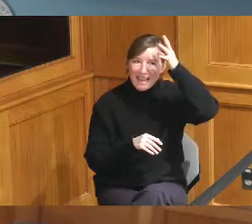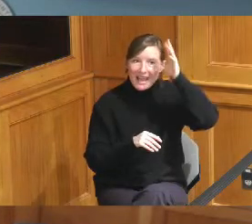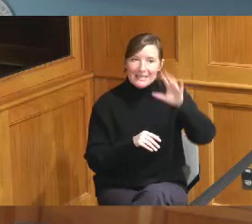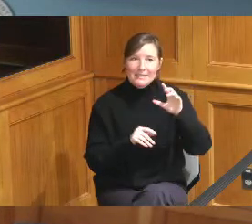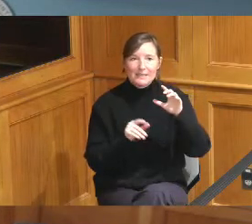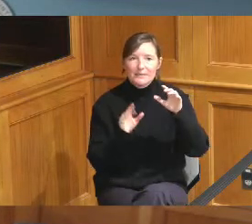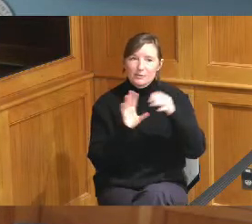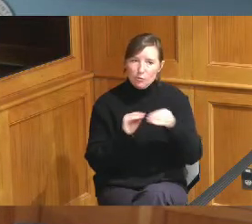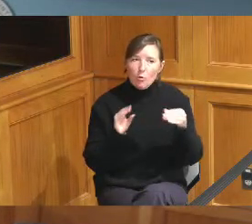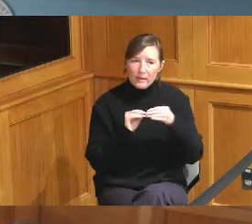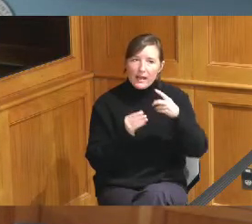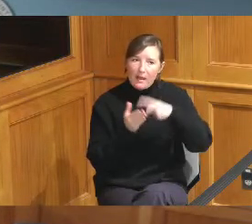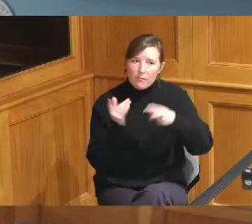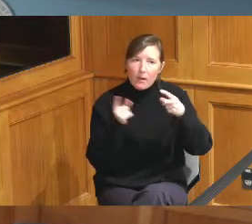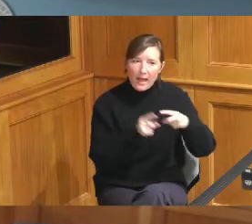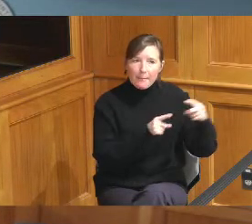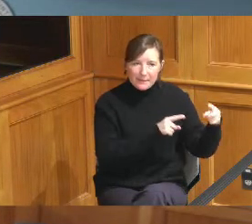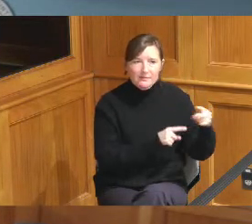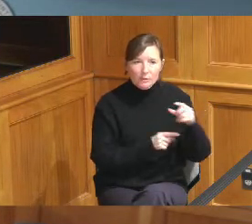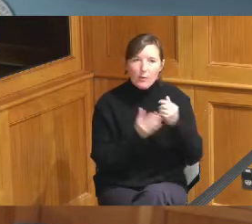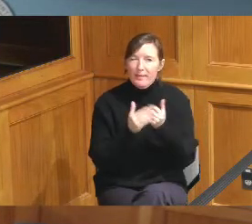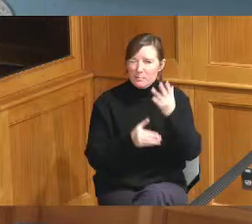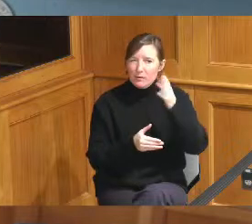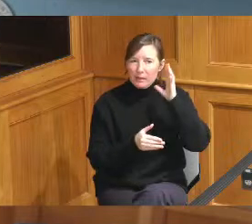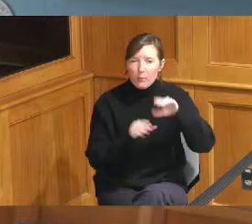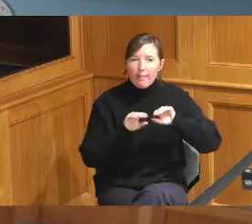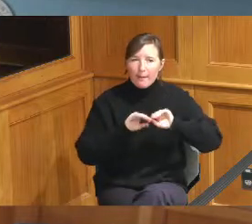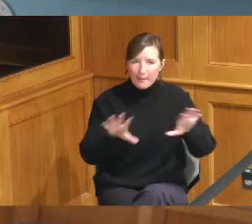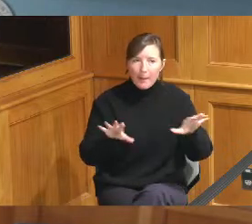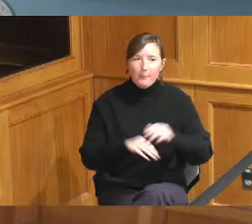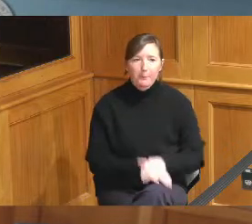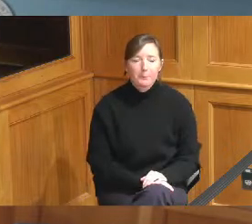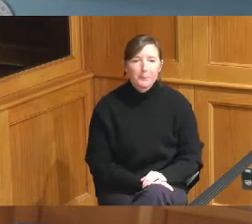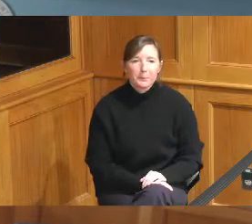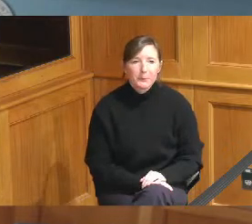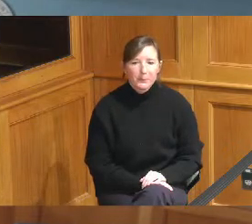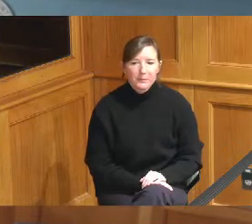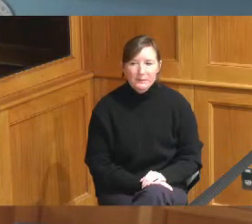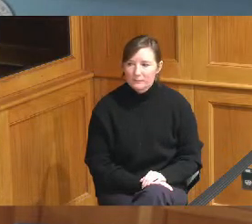Thank you for coming. Congratulations.